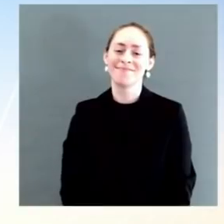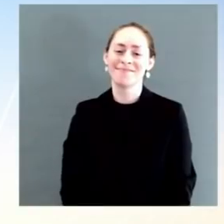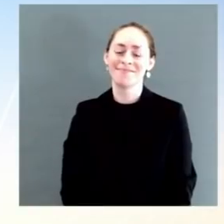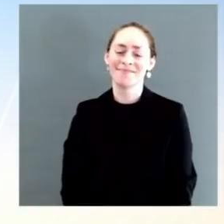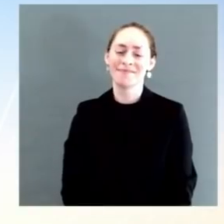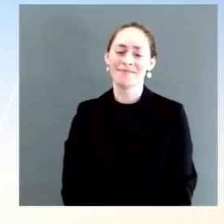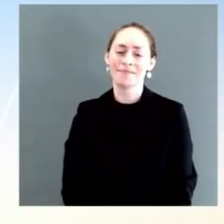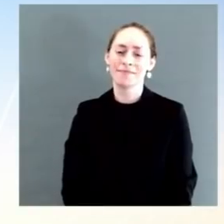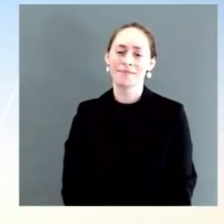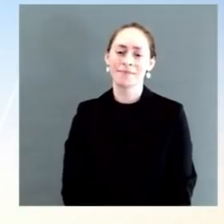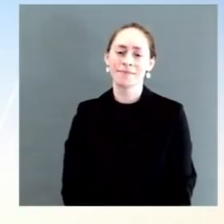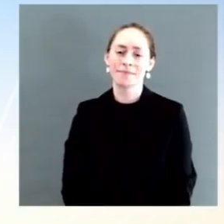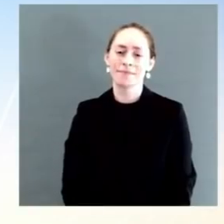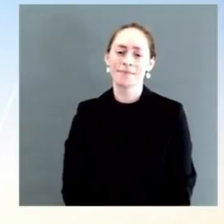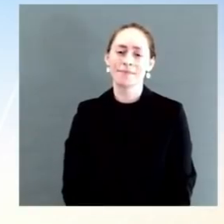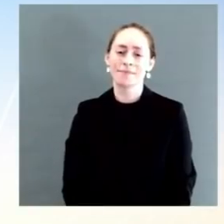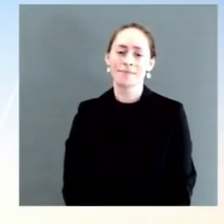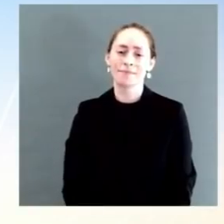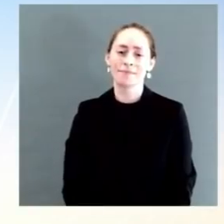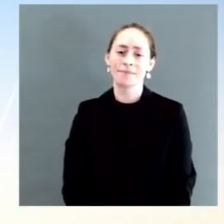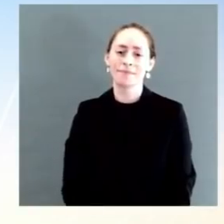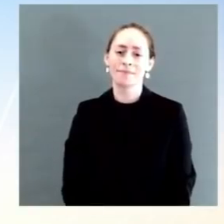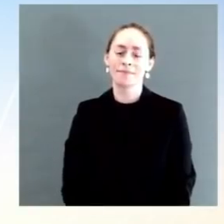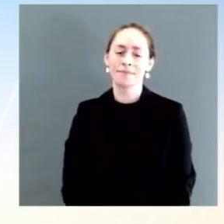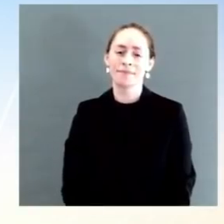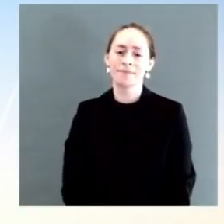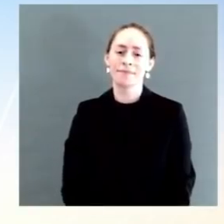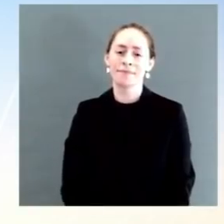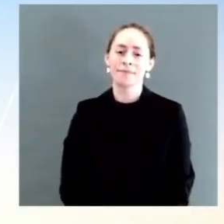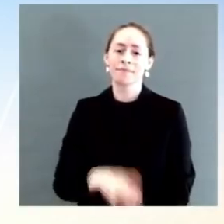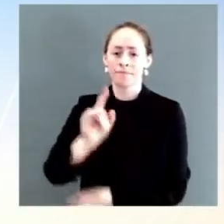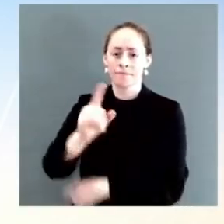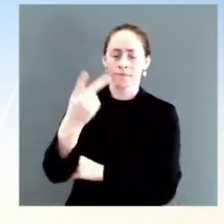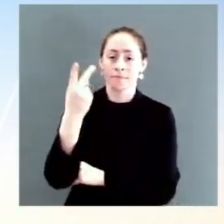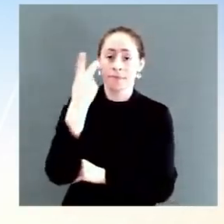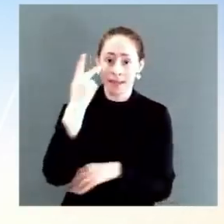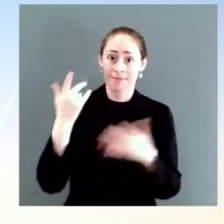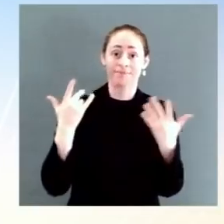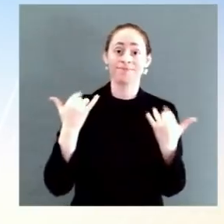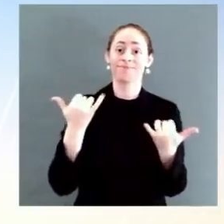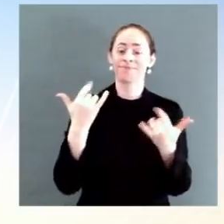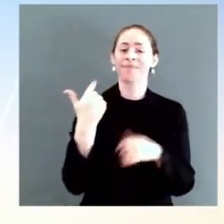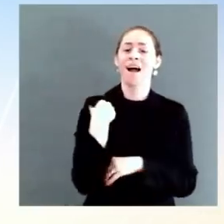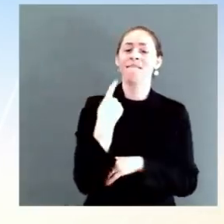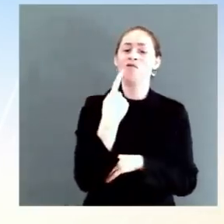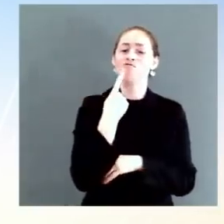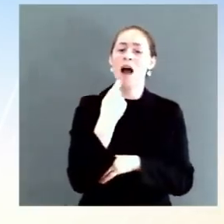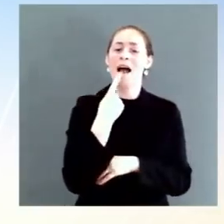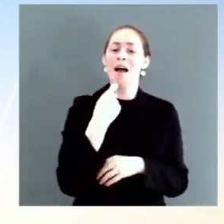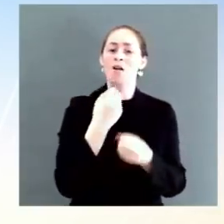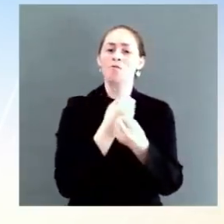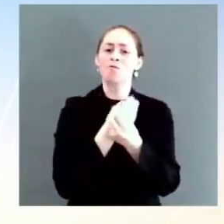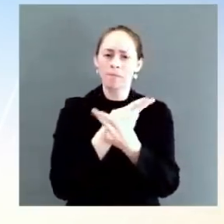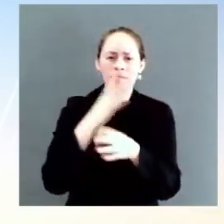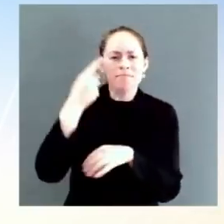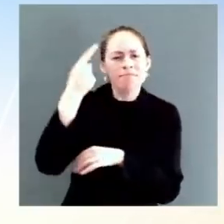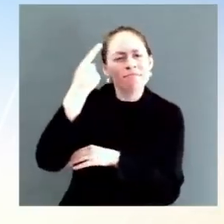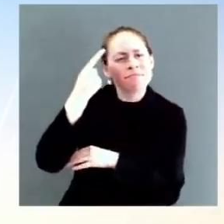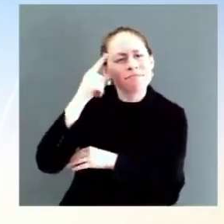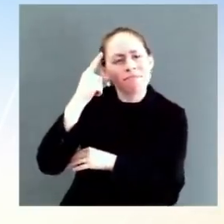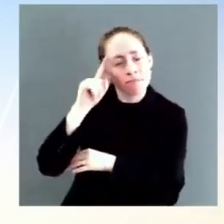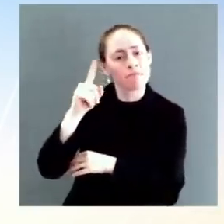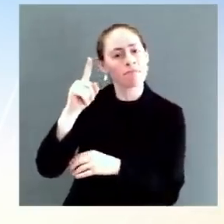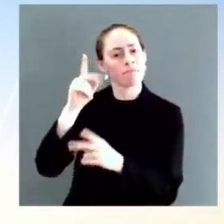honoring the 36 million people, including 700,000 Americans who've lost their lives due to HIV/AIDS. Earlier today, we released